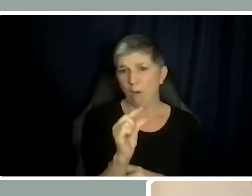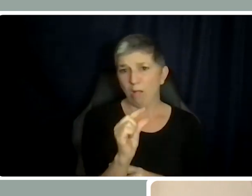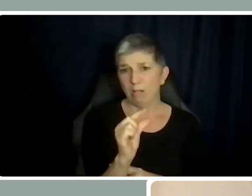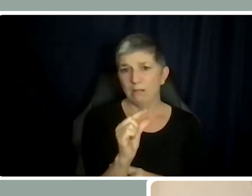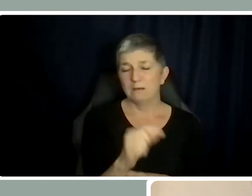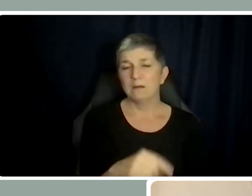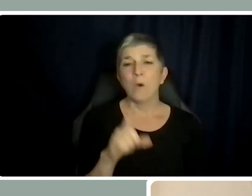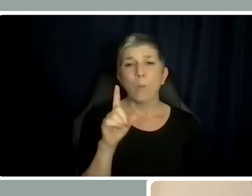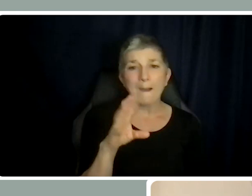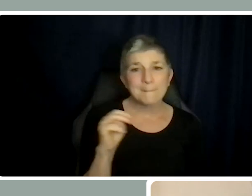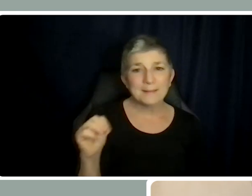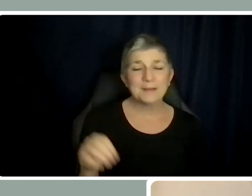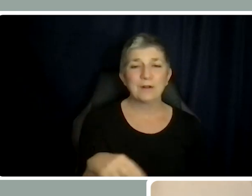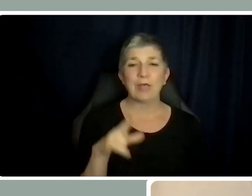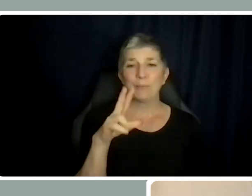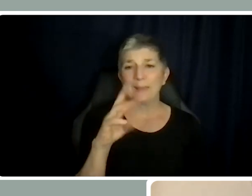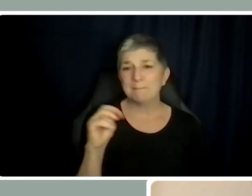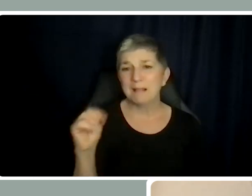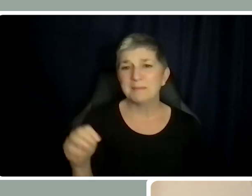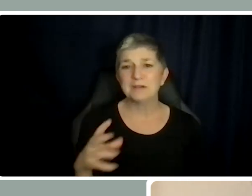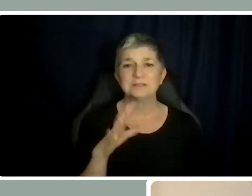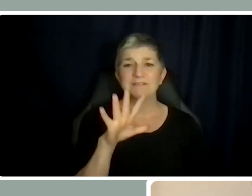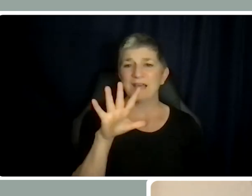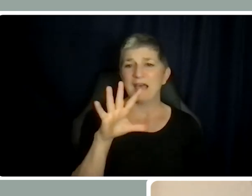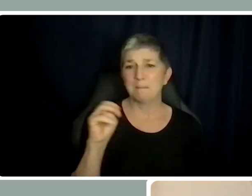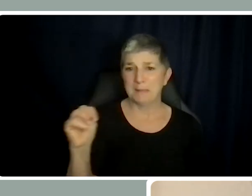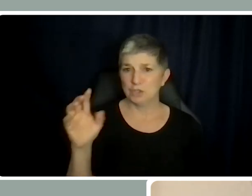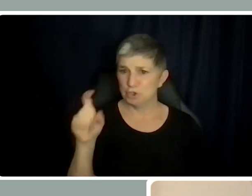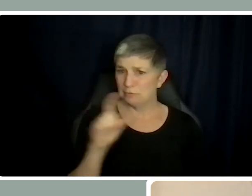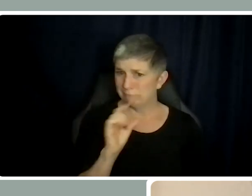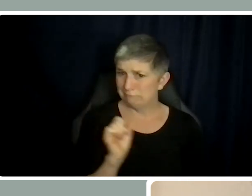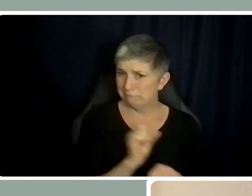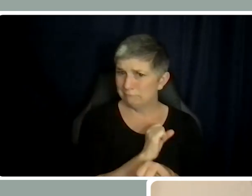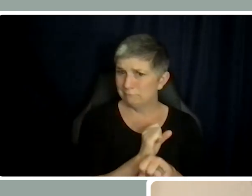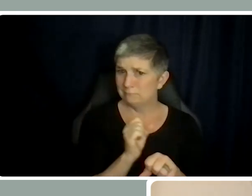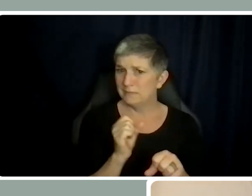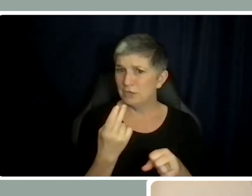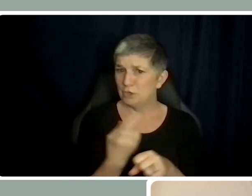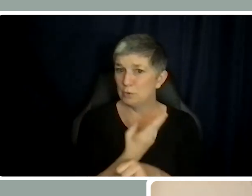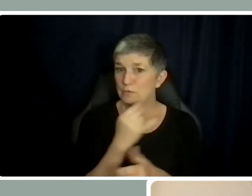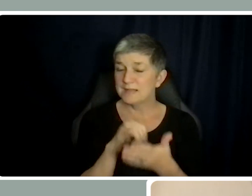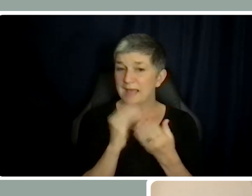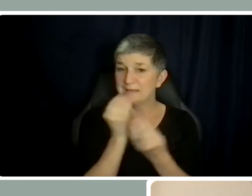1 millimeter, 3 millimeters, 5 millimeters, something like that? Should we really use those